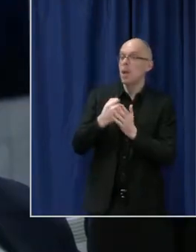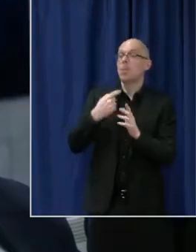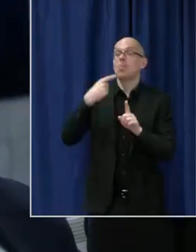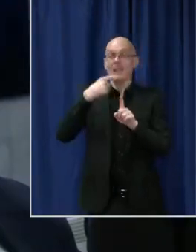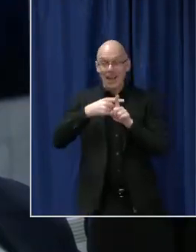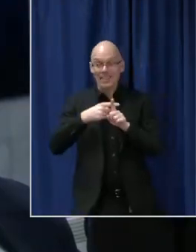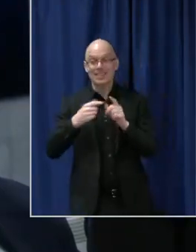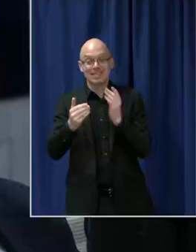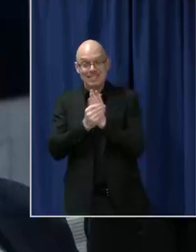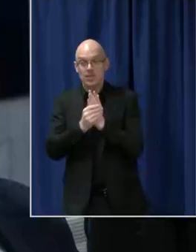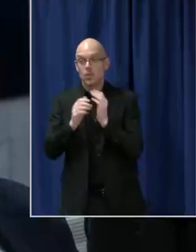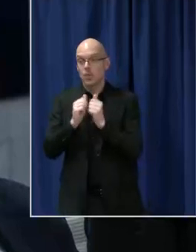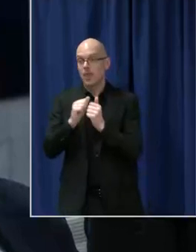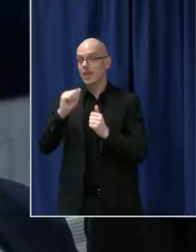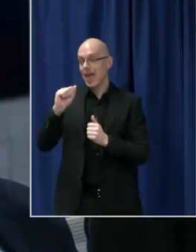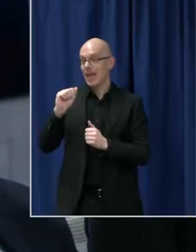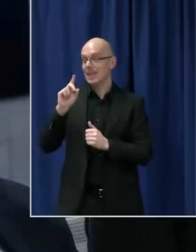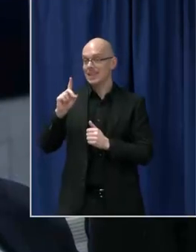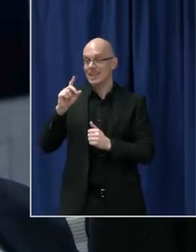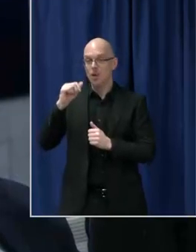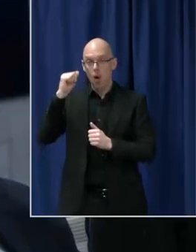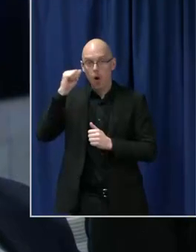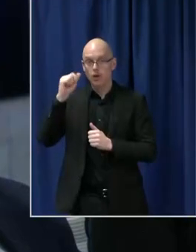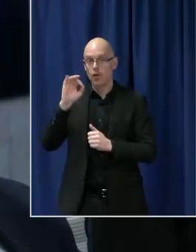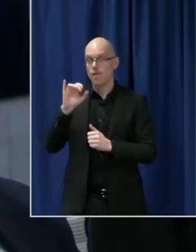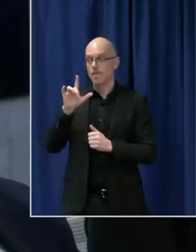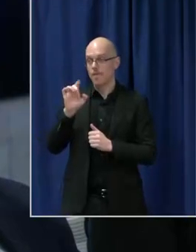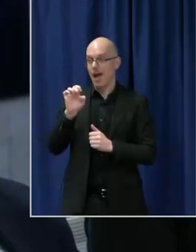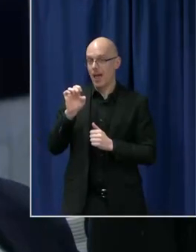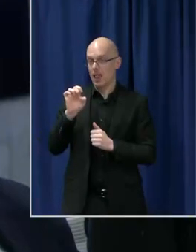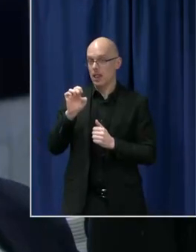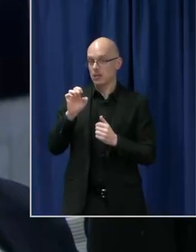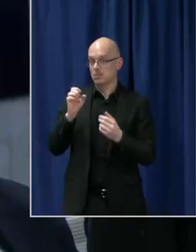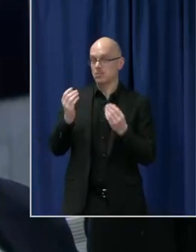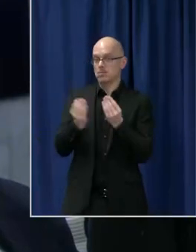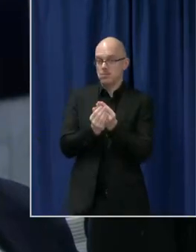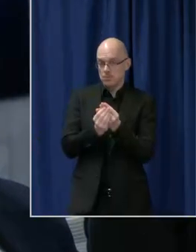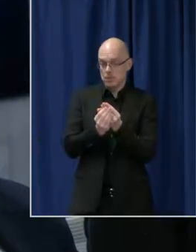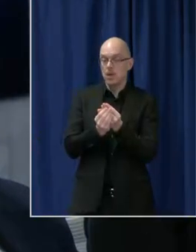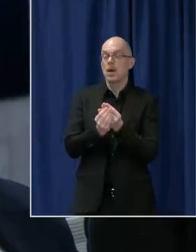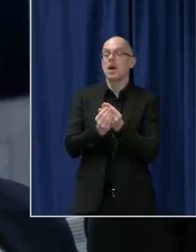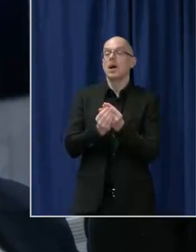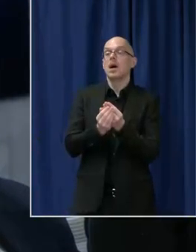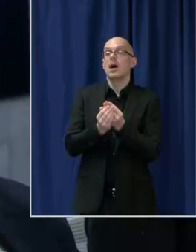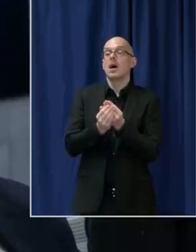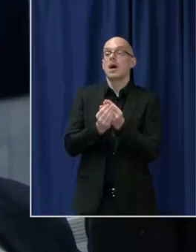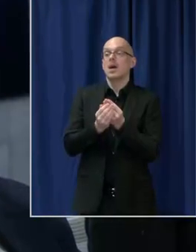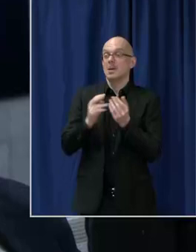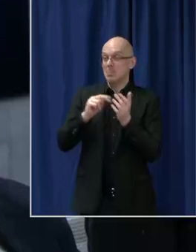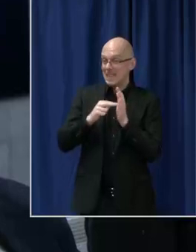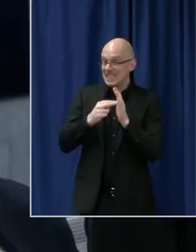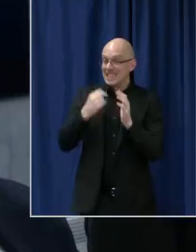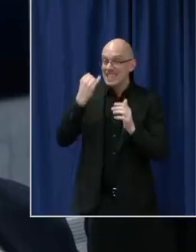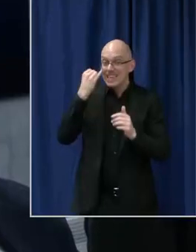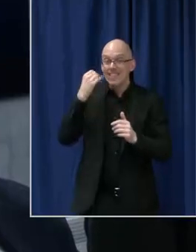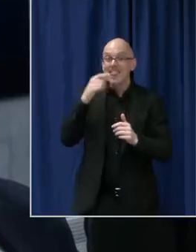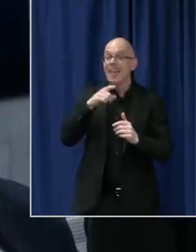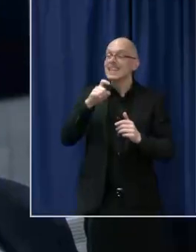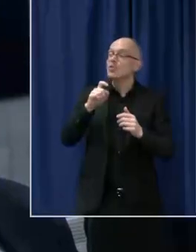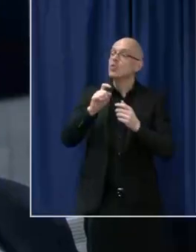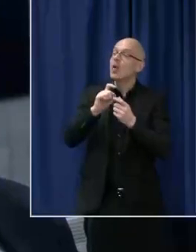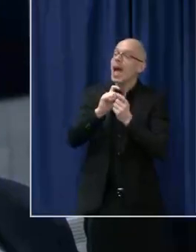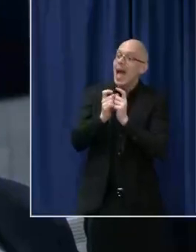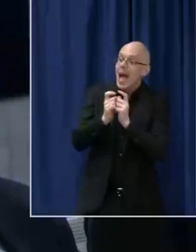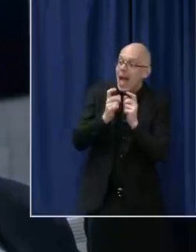so, it may become easier to re-record the description in cases of edits or reformats,